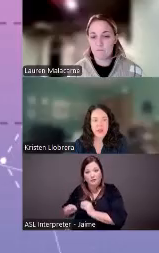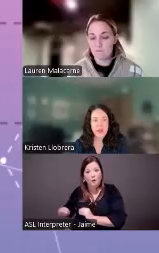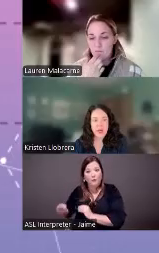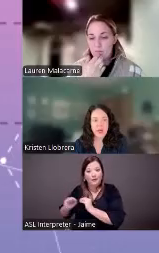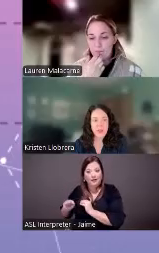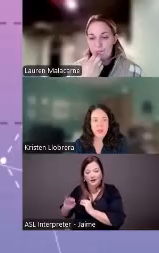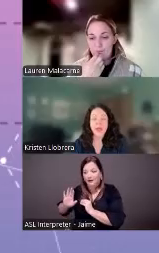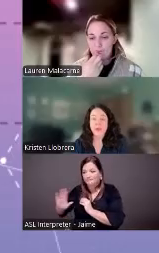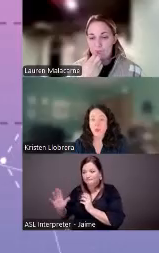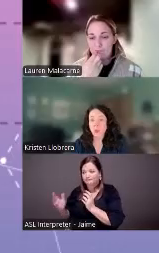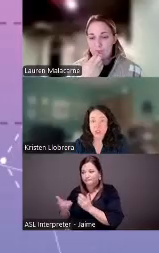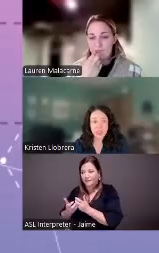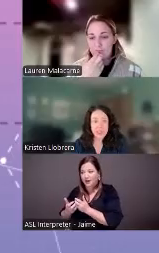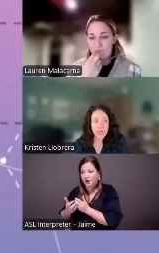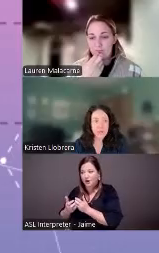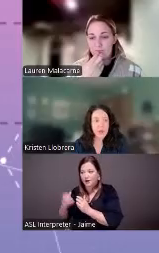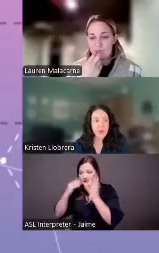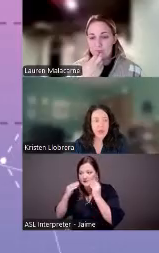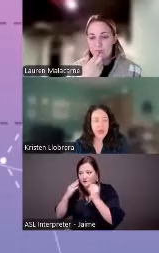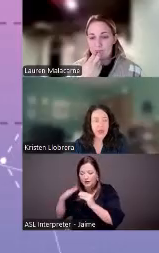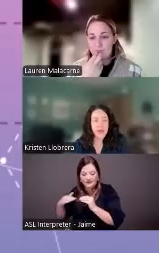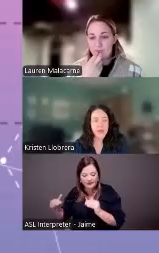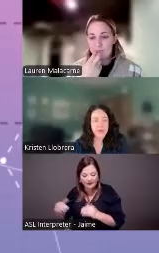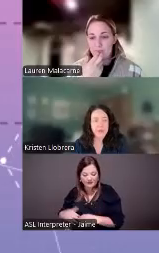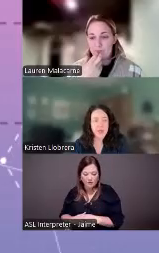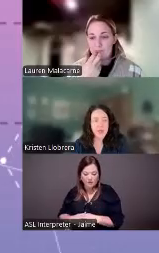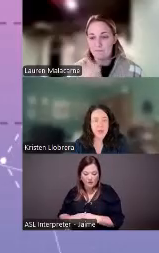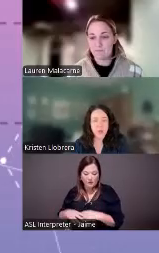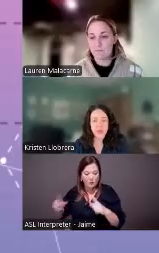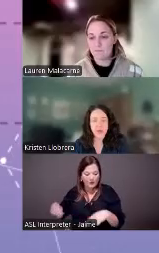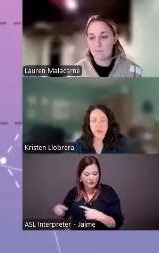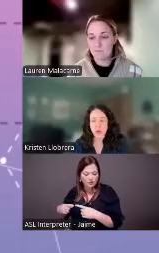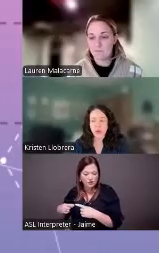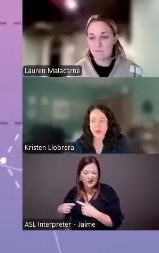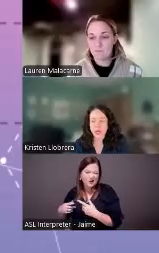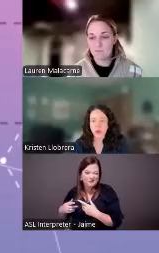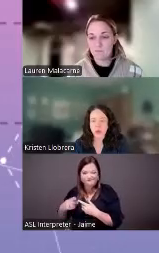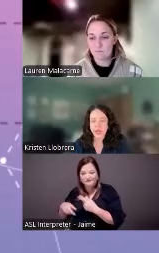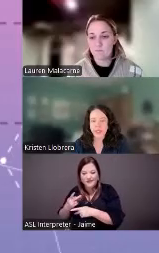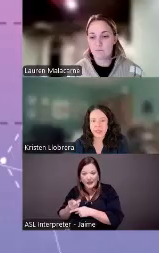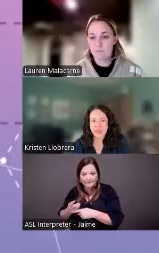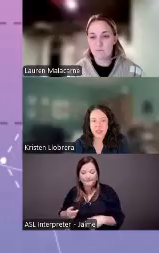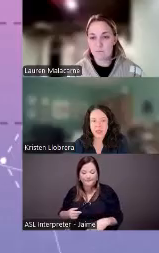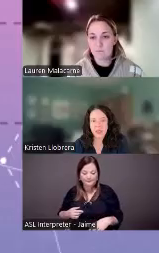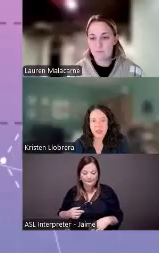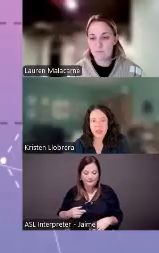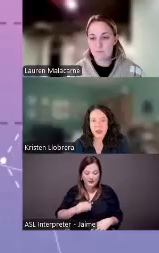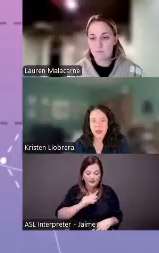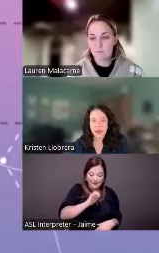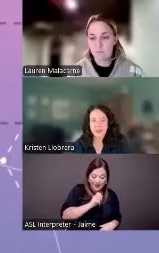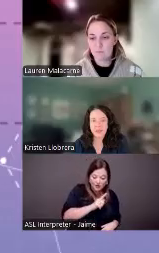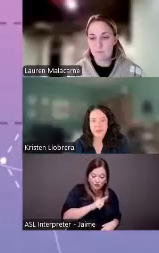level, and wheelchair type, because we cover both manual and